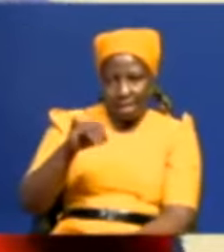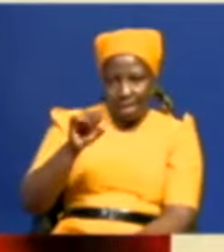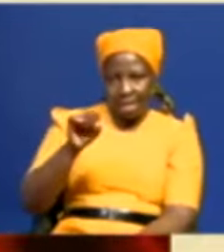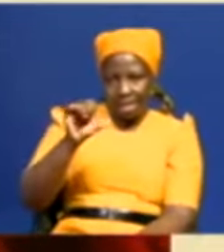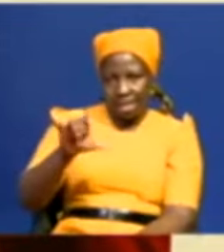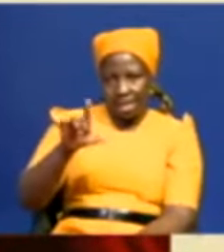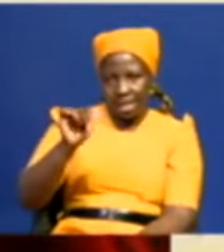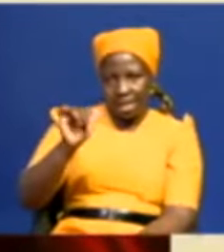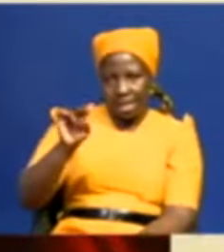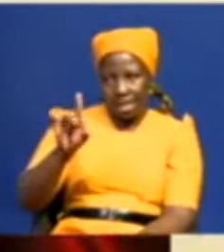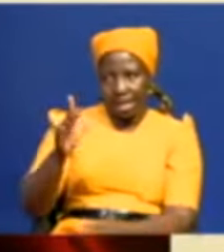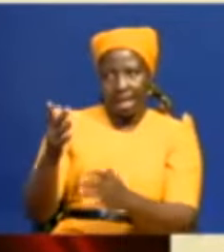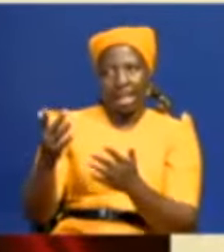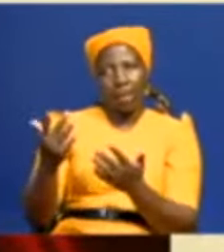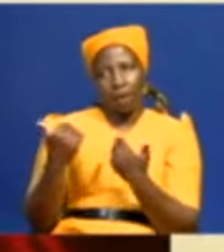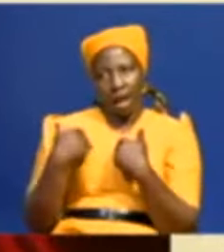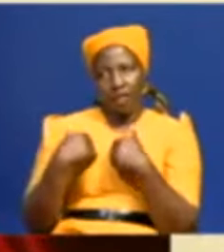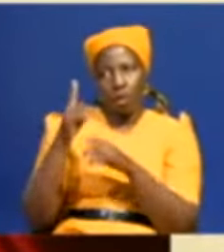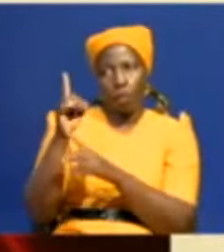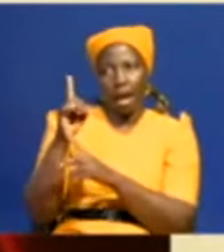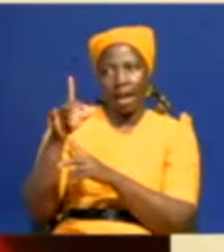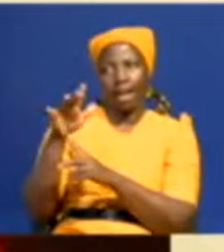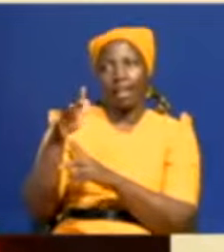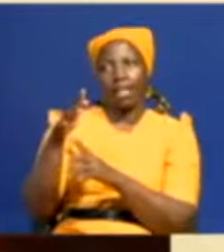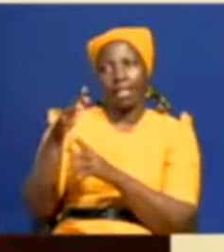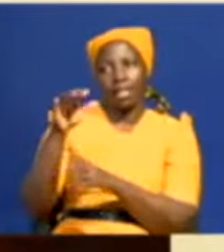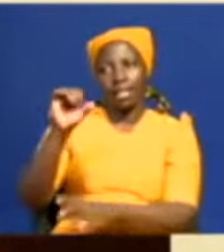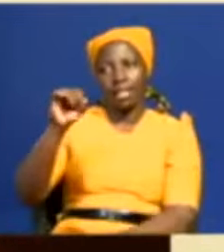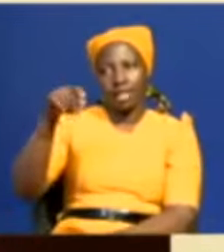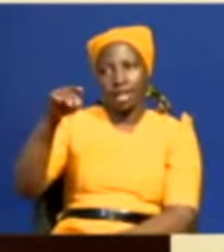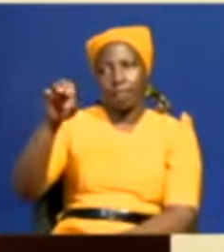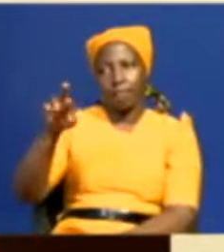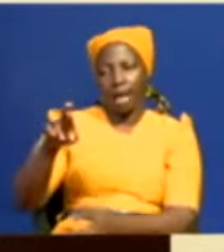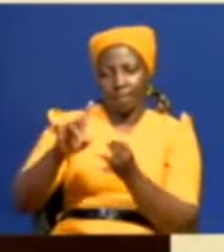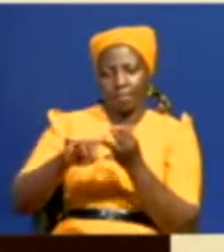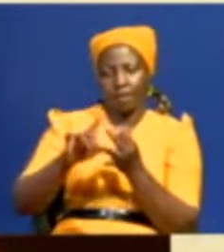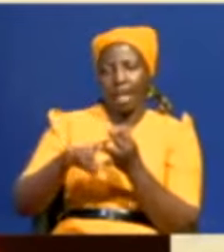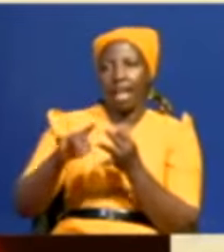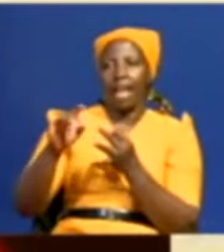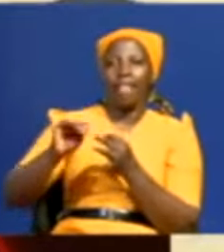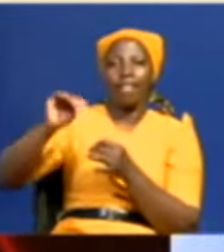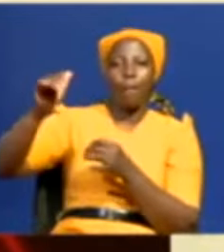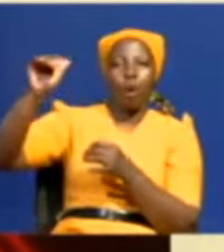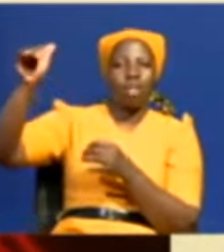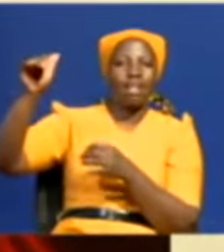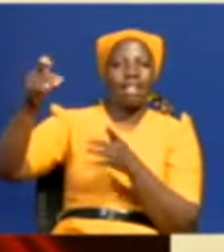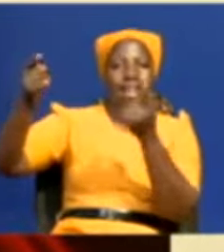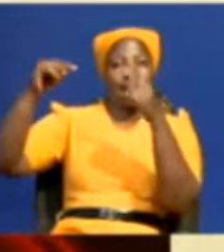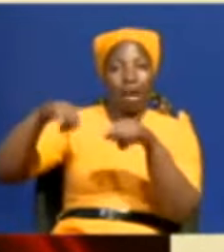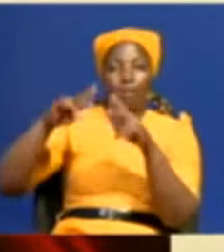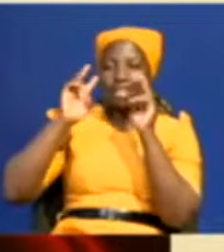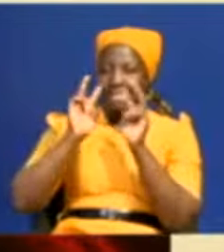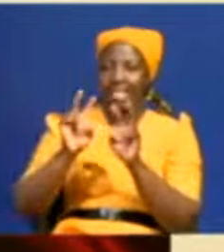Ngothi Island, we have one given spear up this hill. Come and see how our people